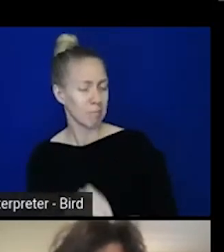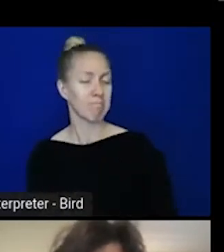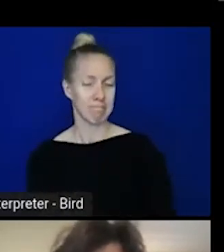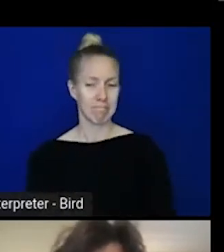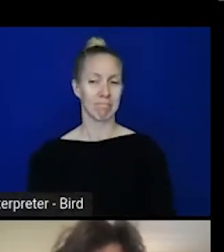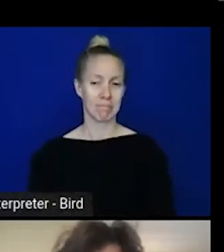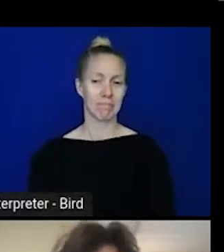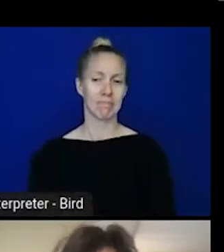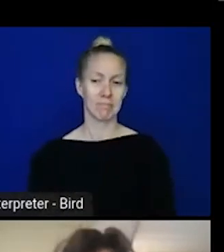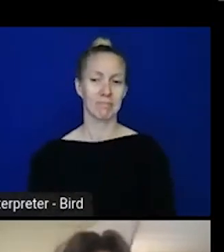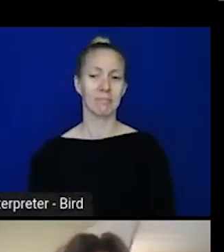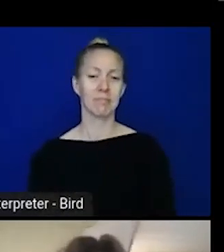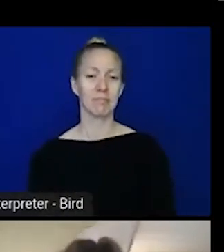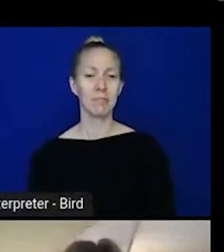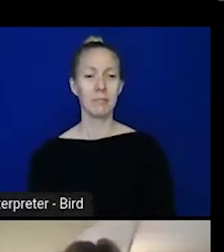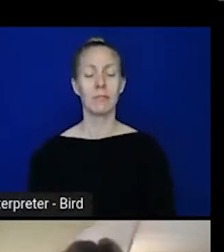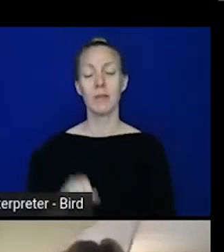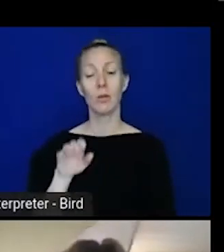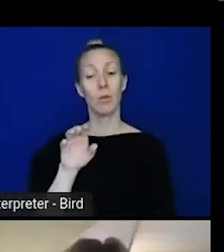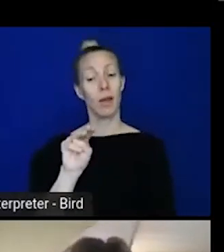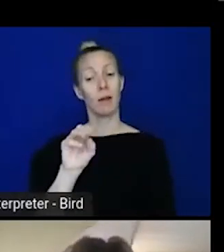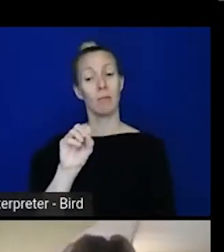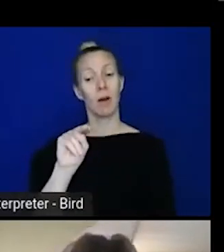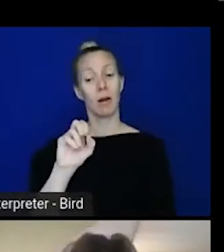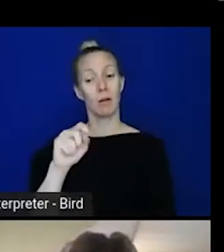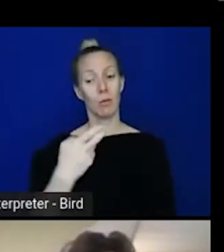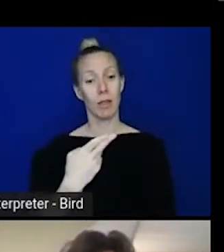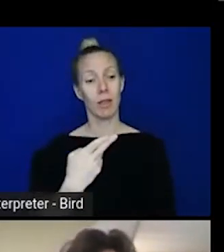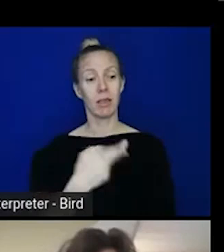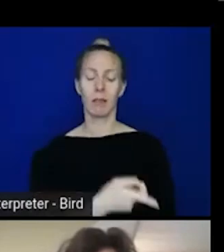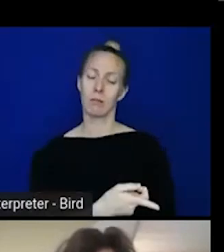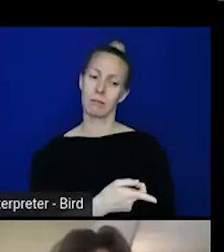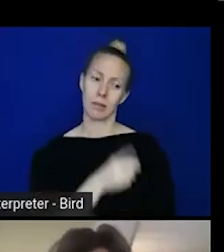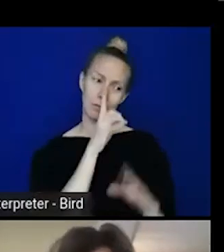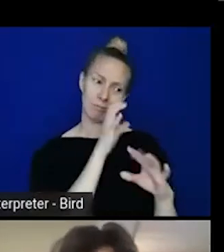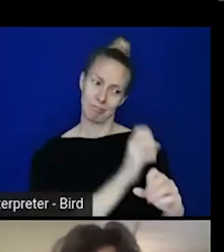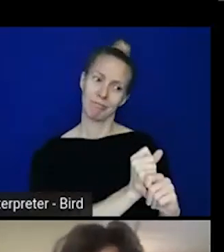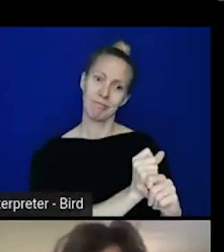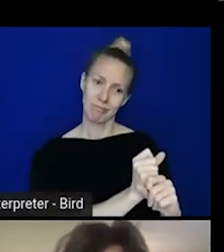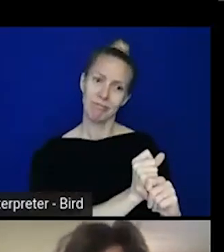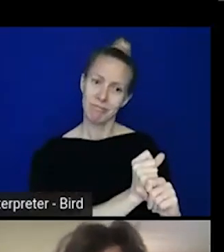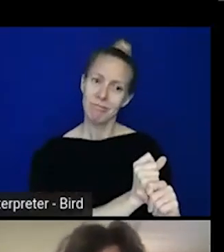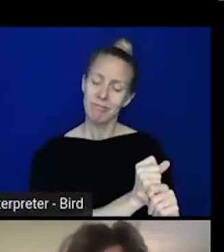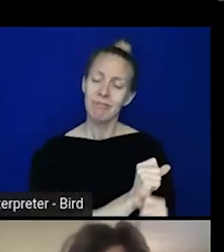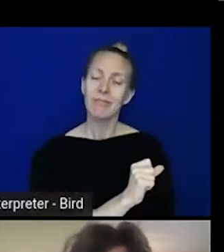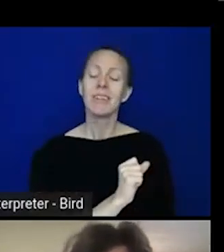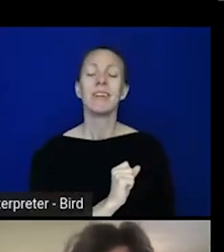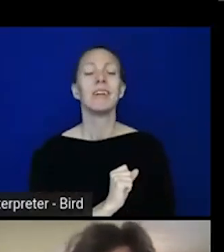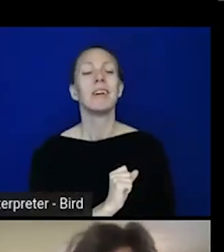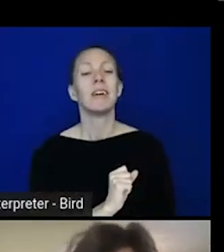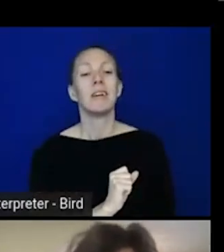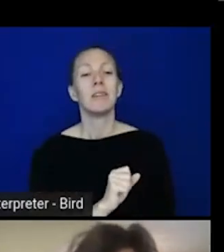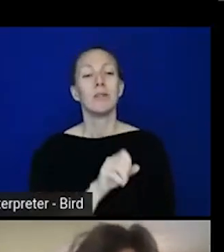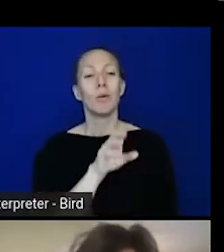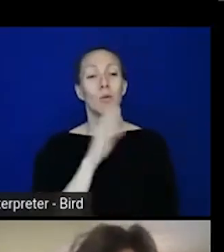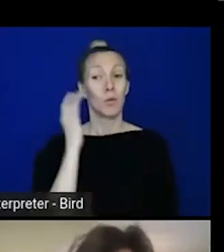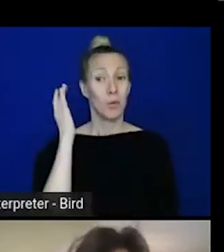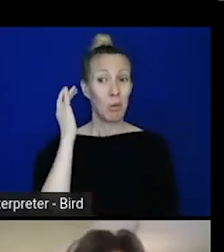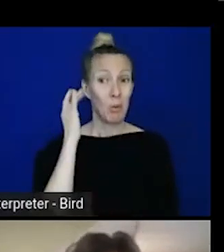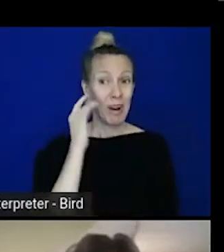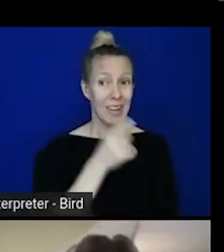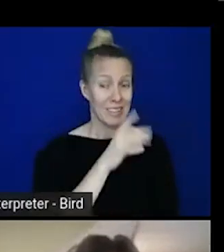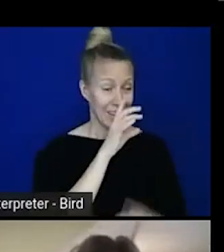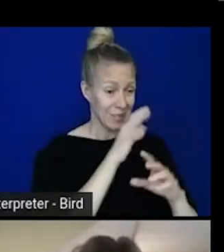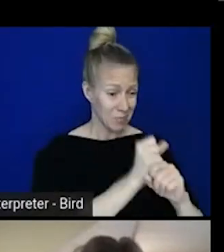So monoliths are appealing, and permissions are hard. So why are monoliths appealing? Well,